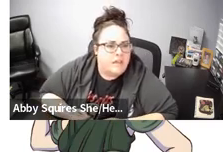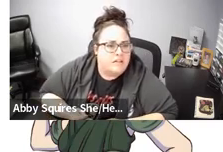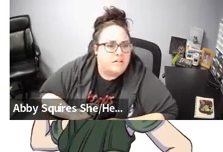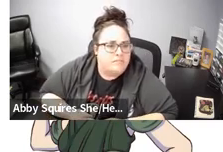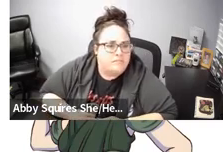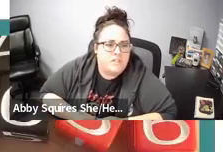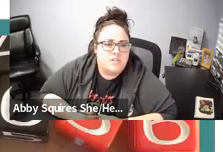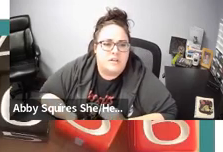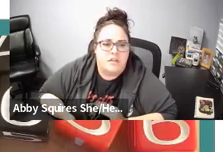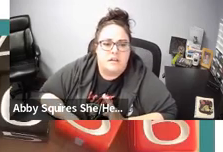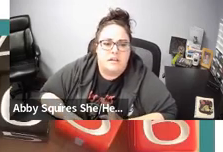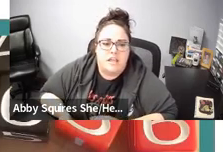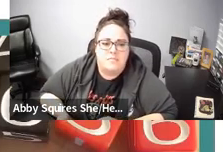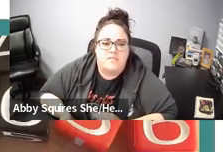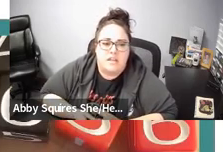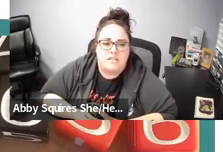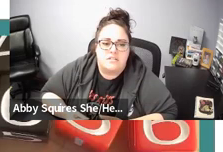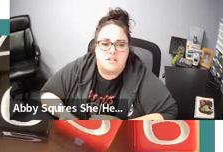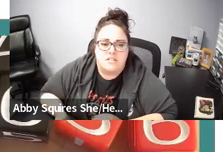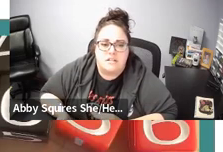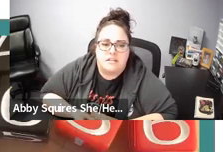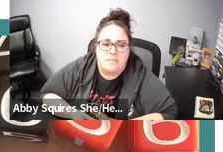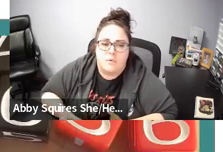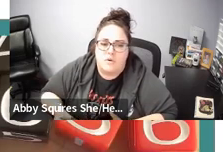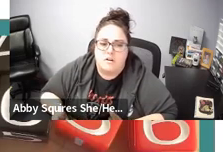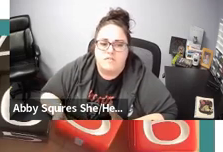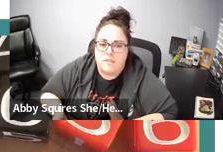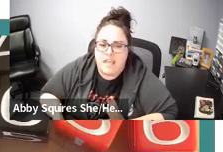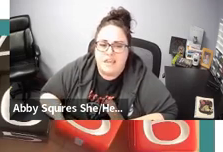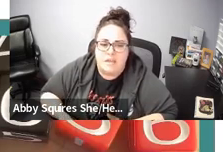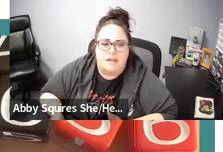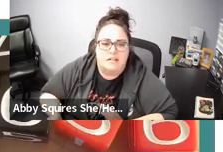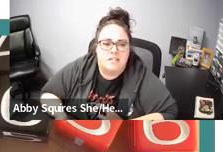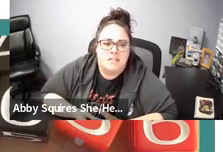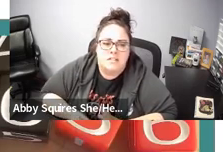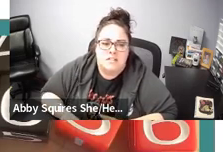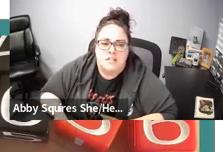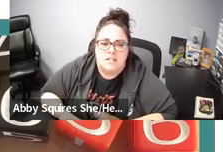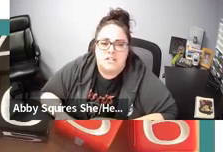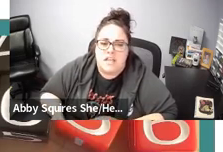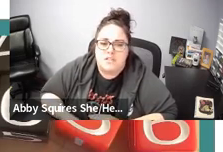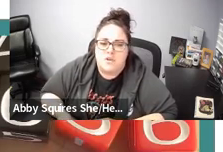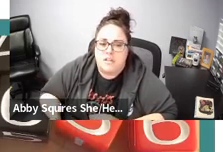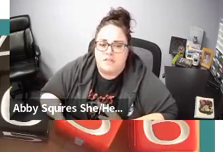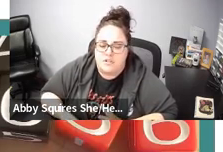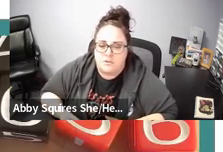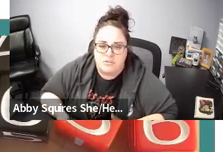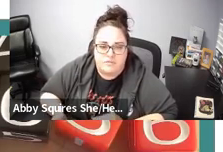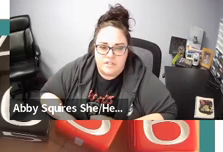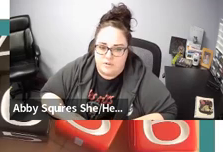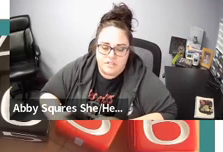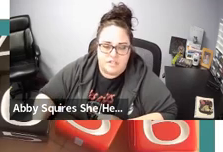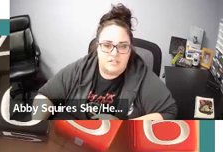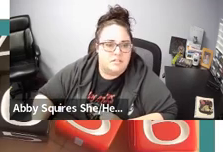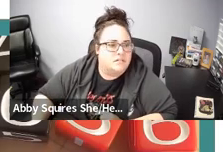And then, and so like the aim of that is just to get more from the game, and it just has so many different tools